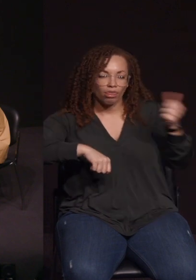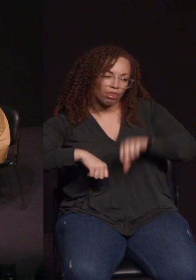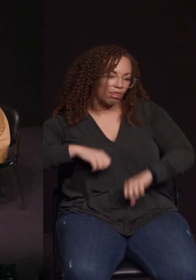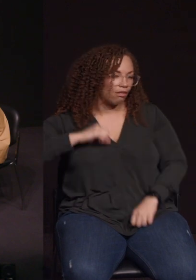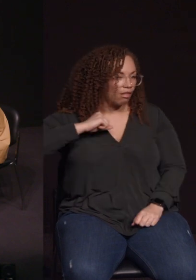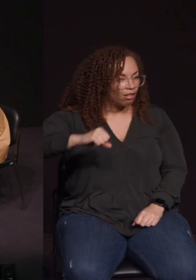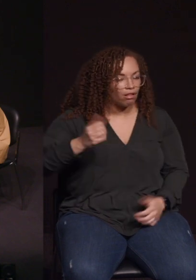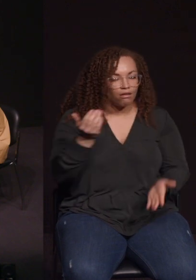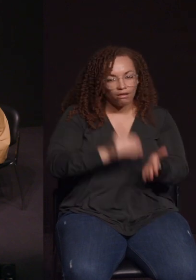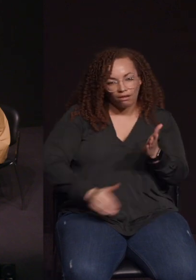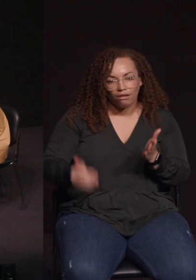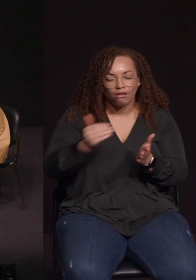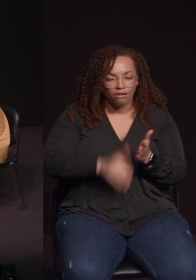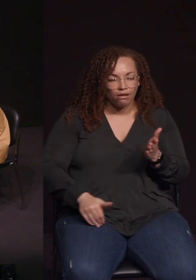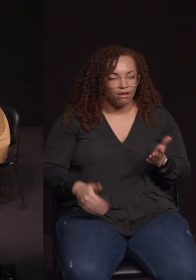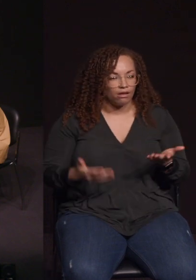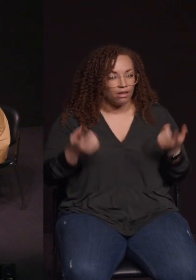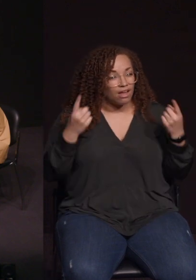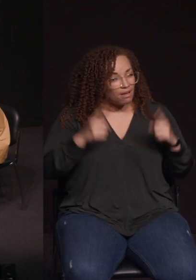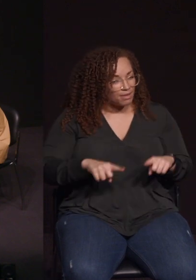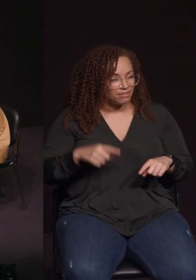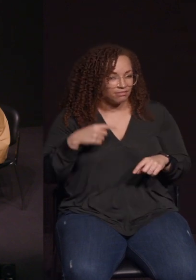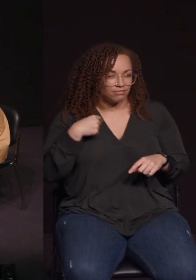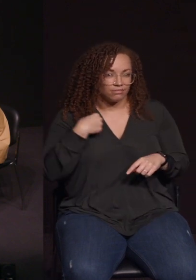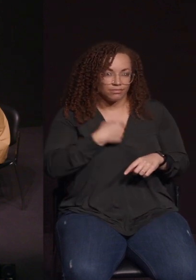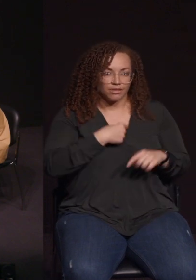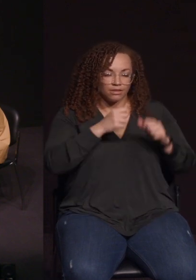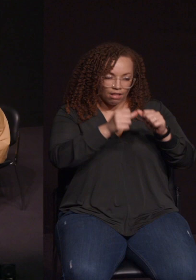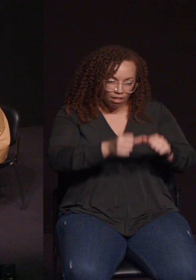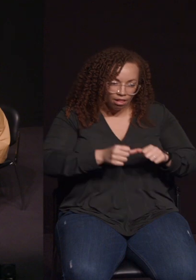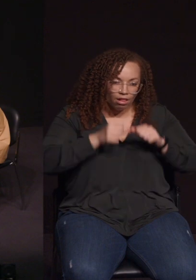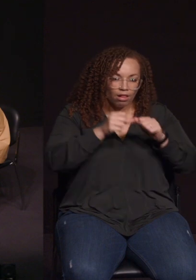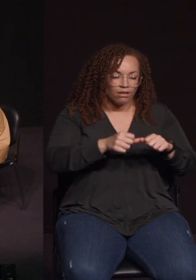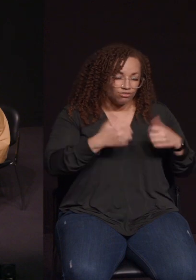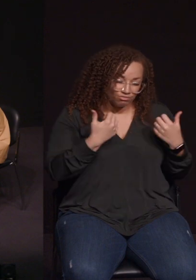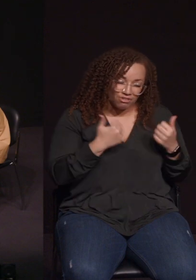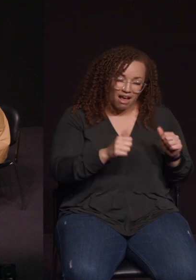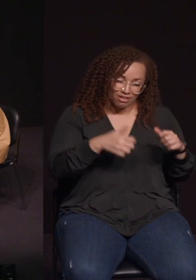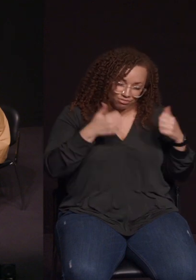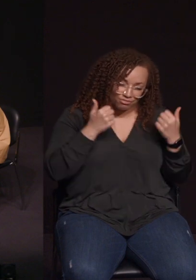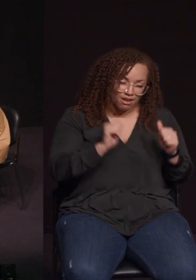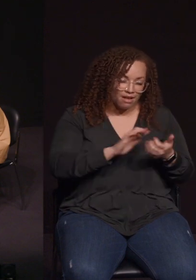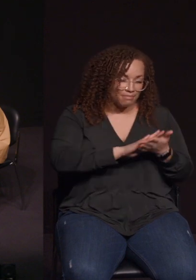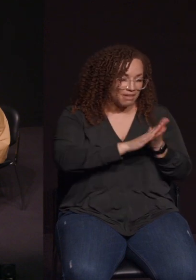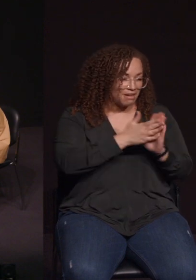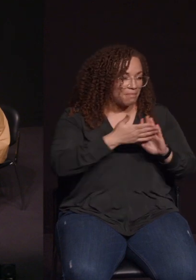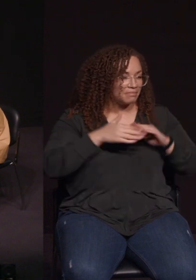you do something so much, it gets tiresome. You get weary. But